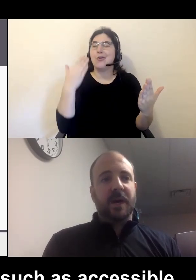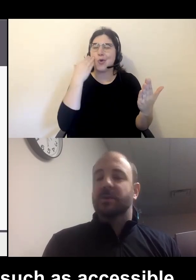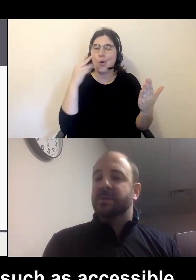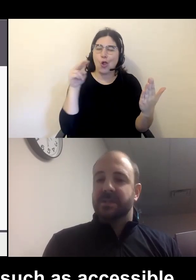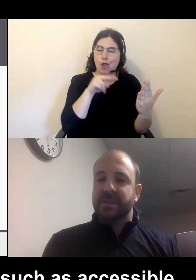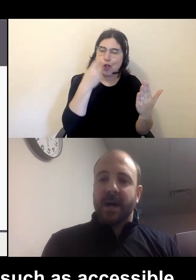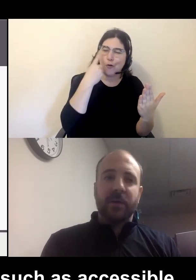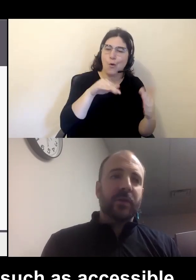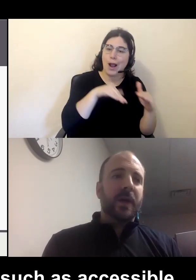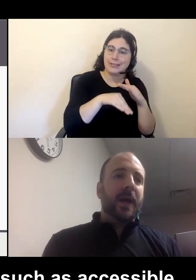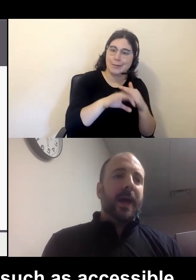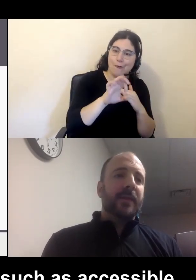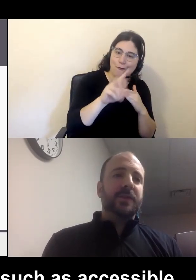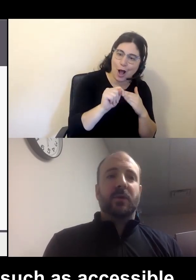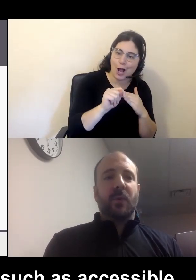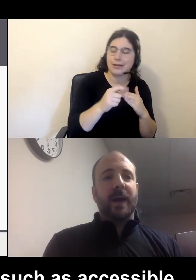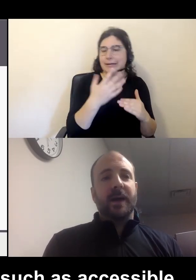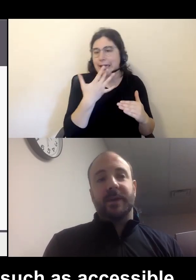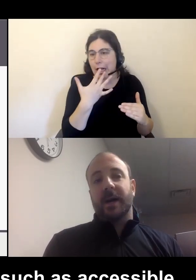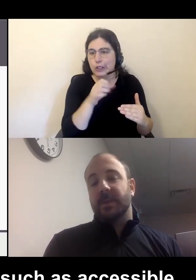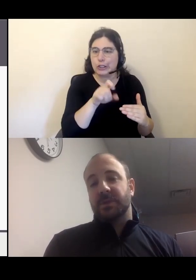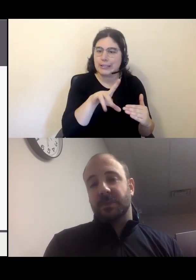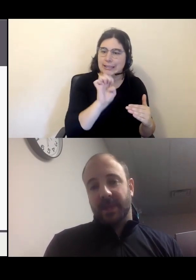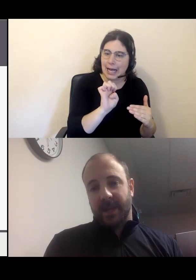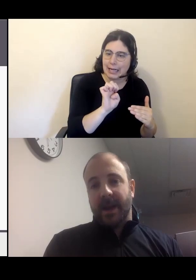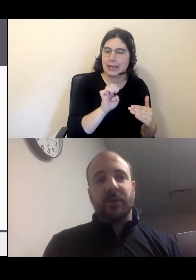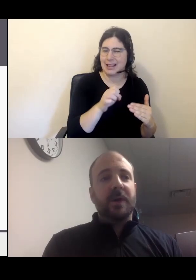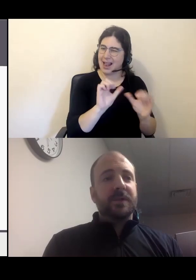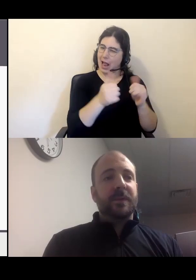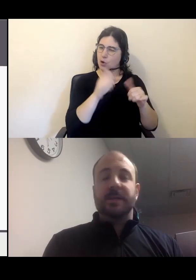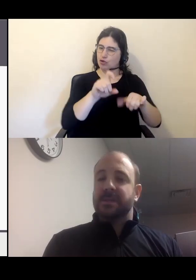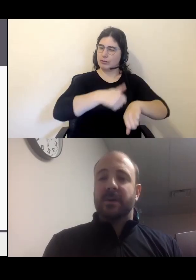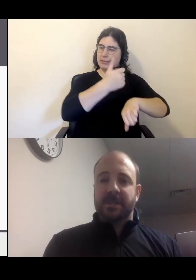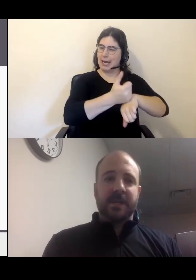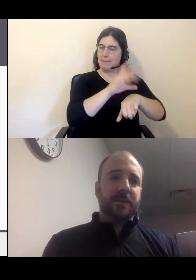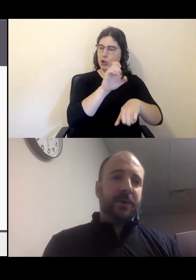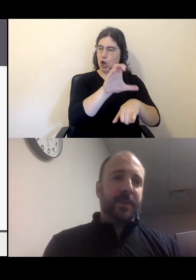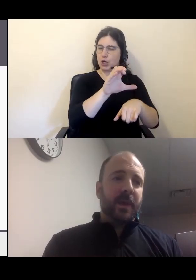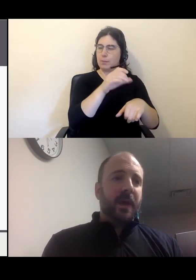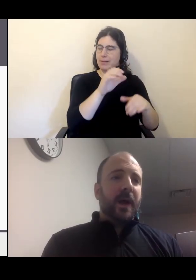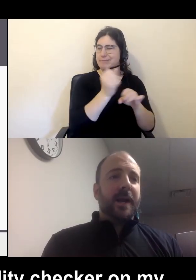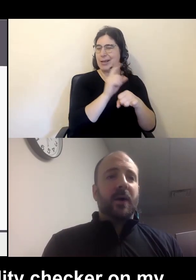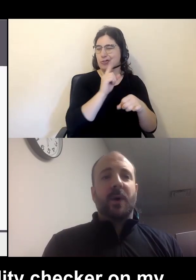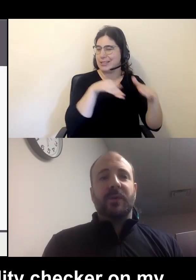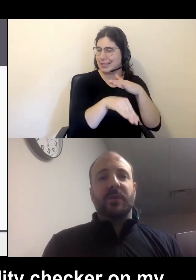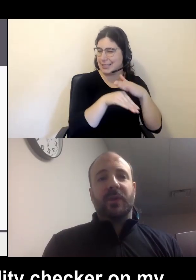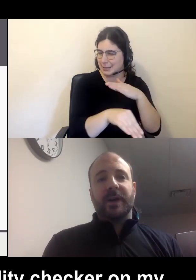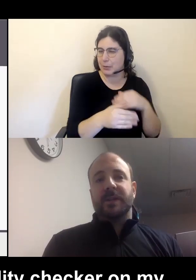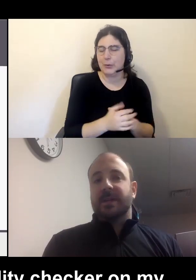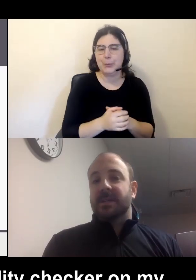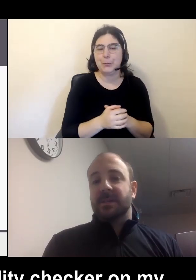sizes, colors, styles, and the general way a document should be laid out to be considered accessible. I now am